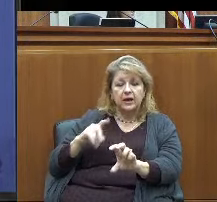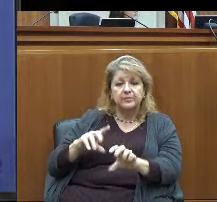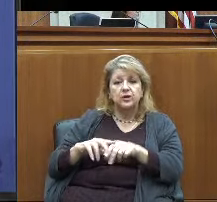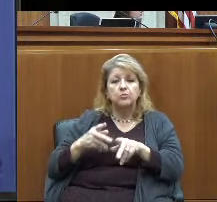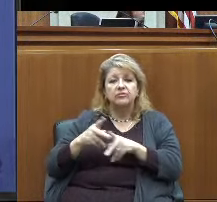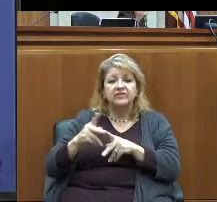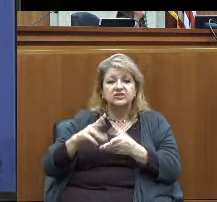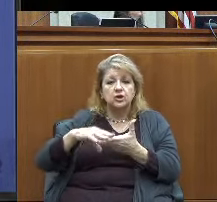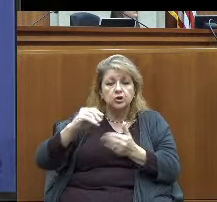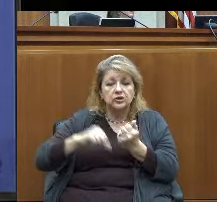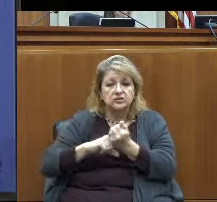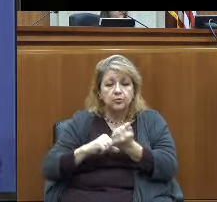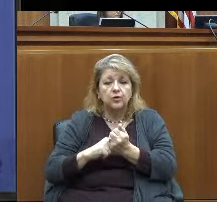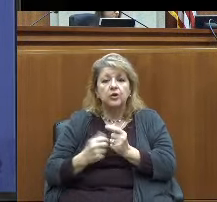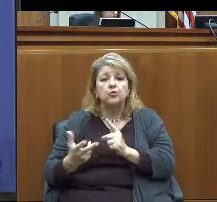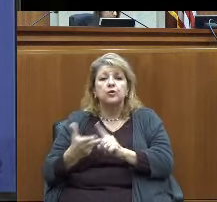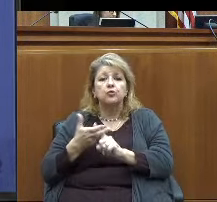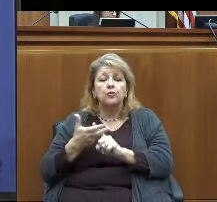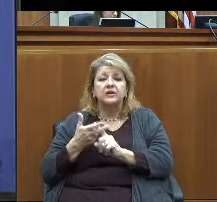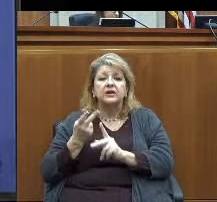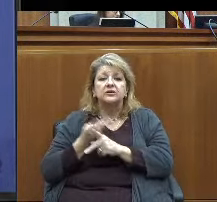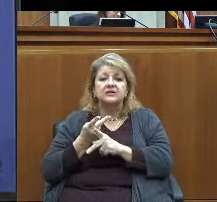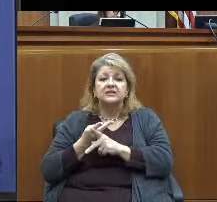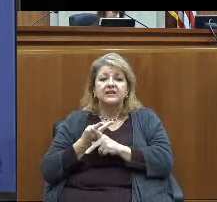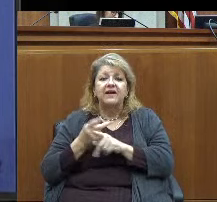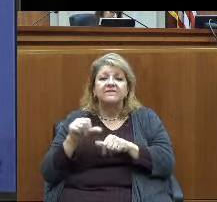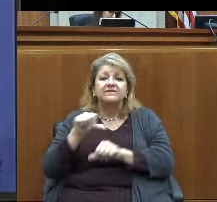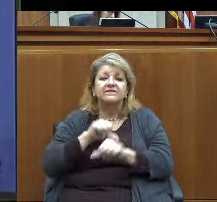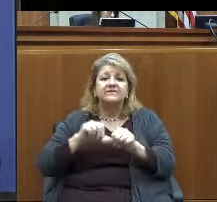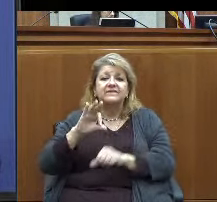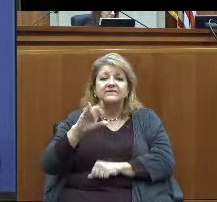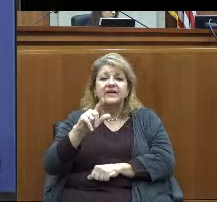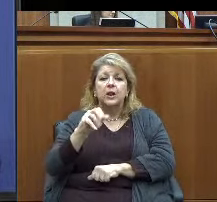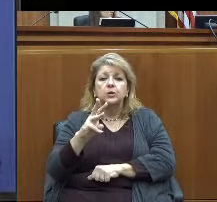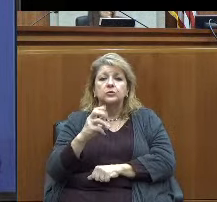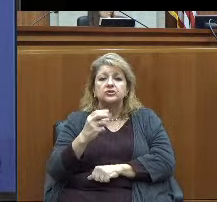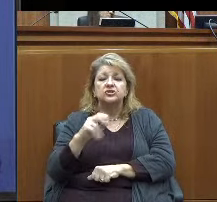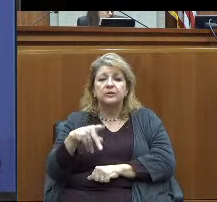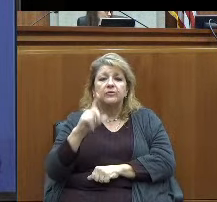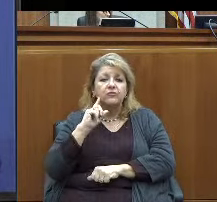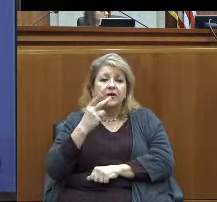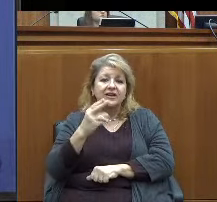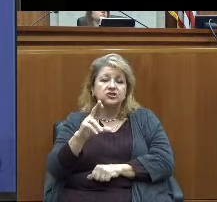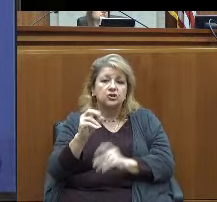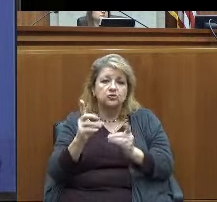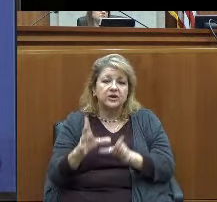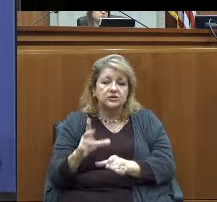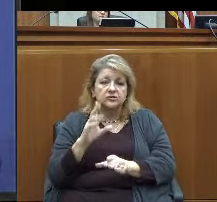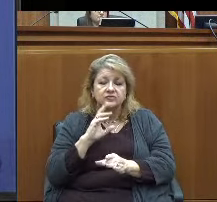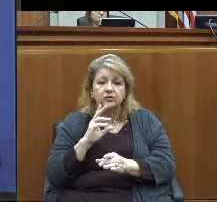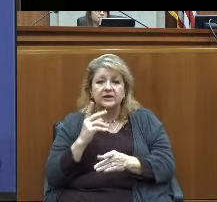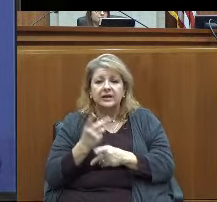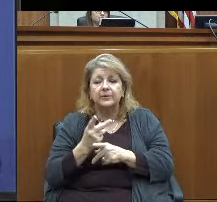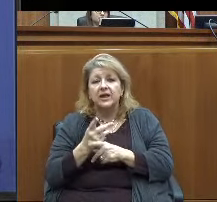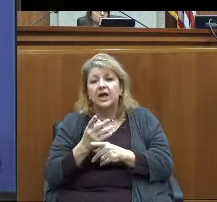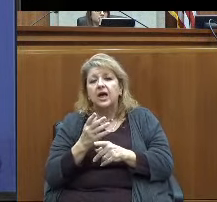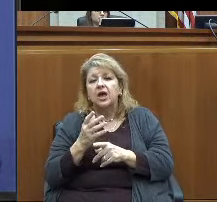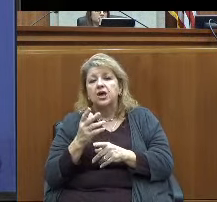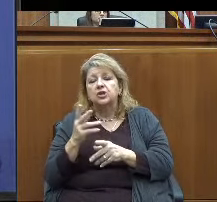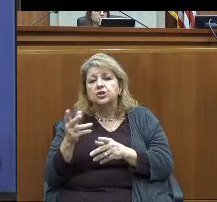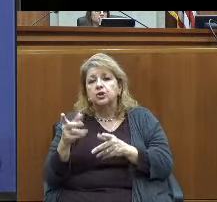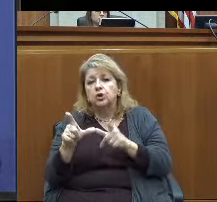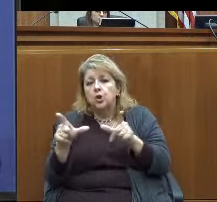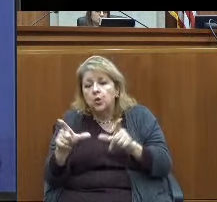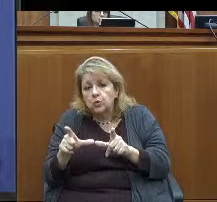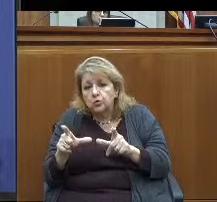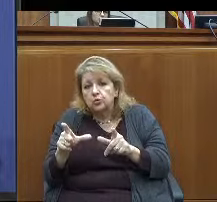supports, our recruitment and retention fellowship for our HR directors, and implementing a local recruitment and retention strategy that meets